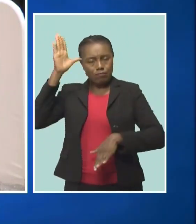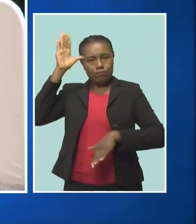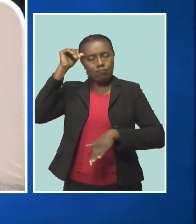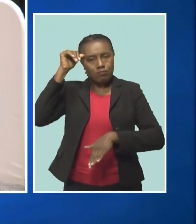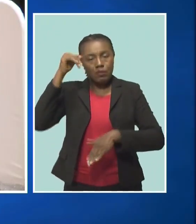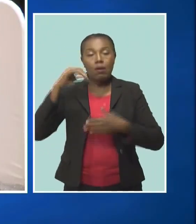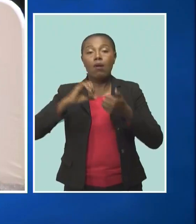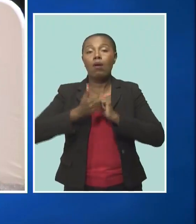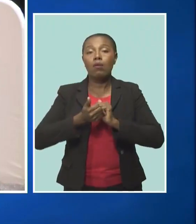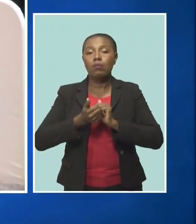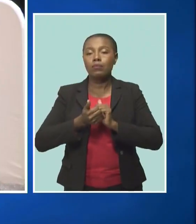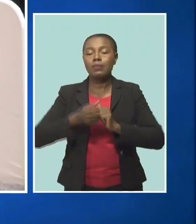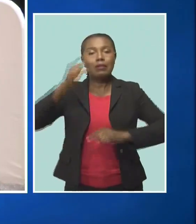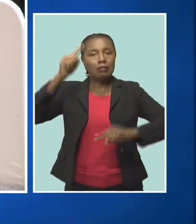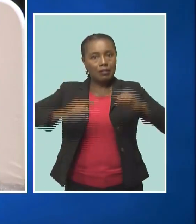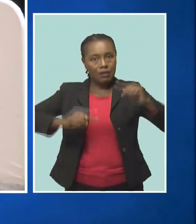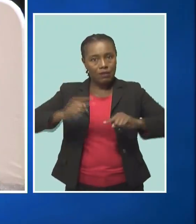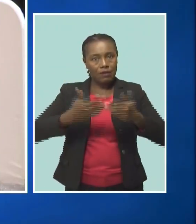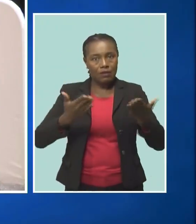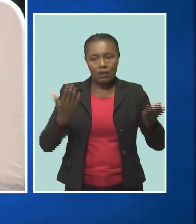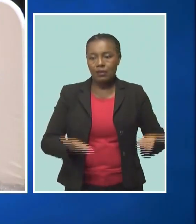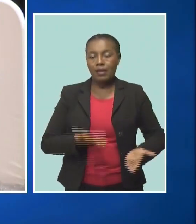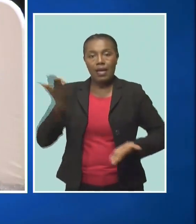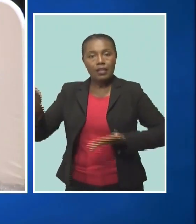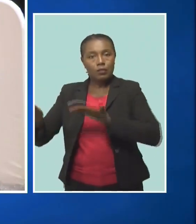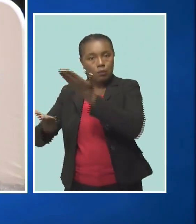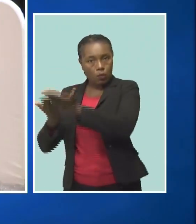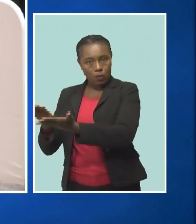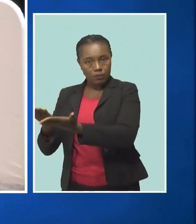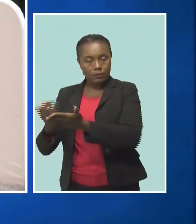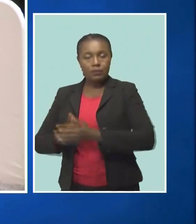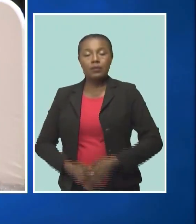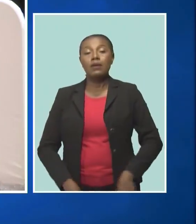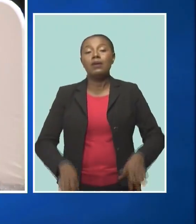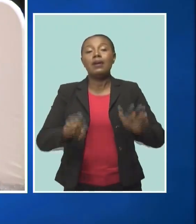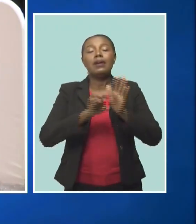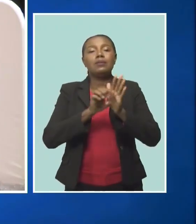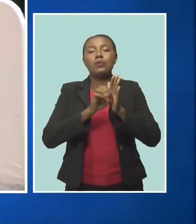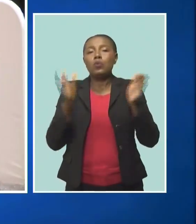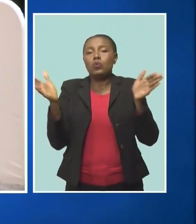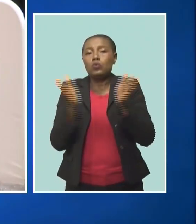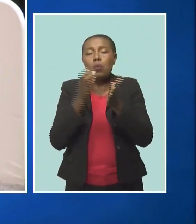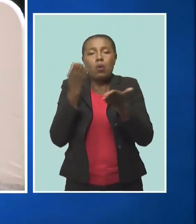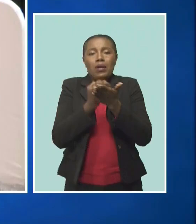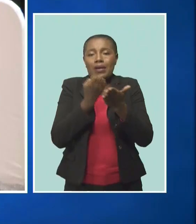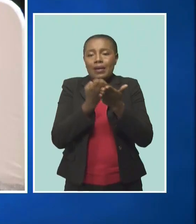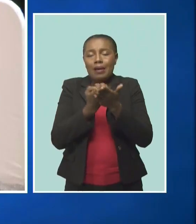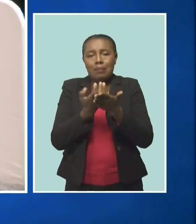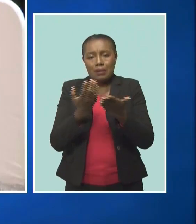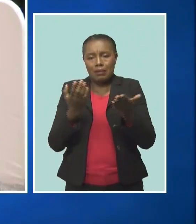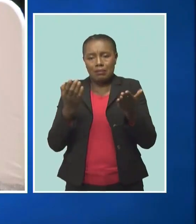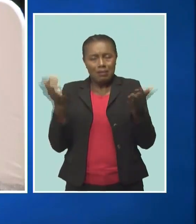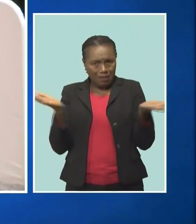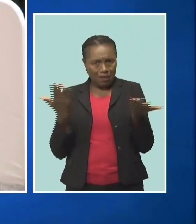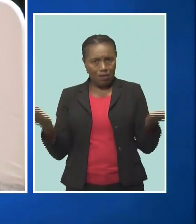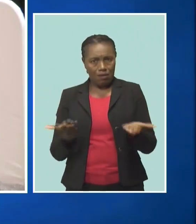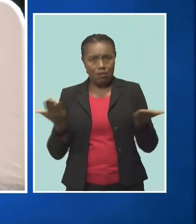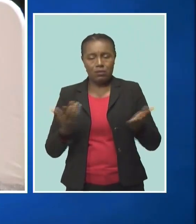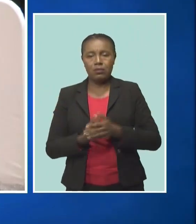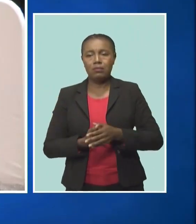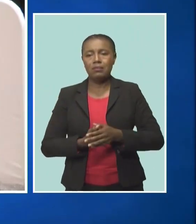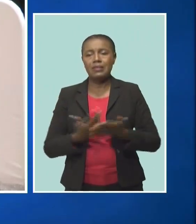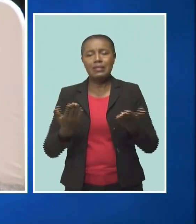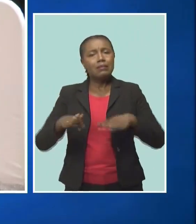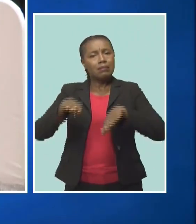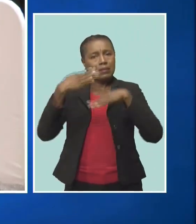exports. The second message is that in small economies such as ours, there is a limit to the extent of diversification that